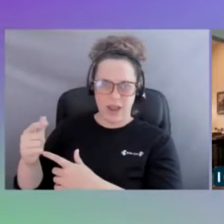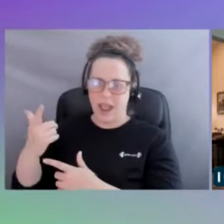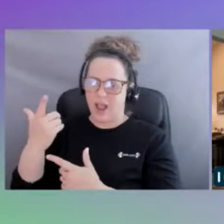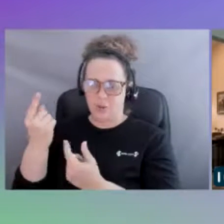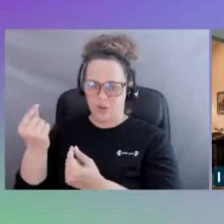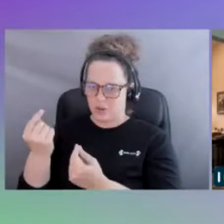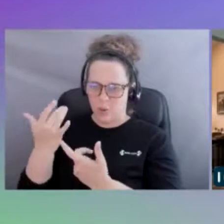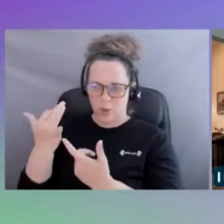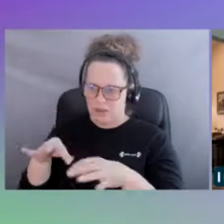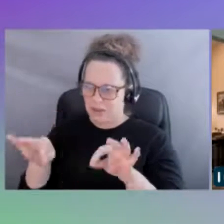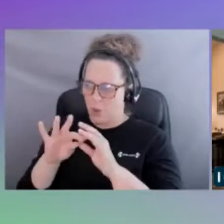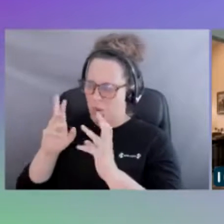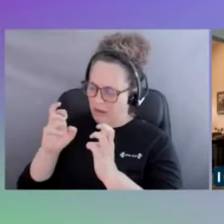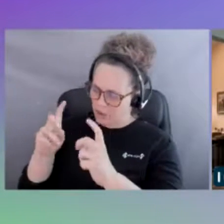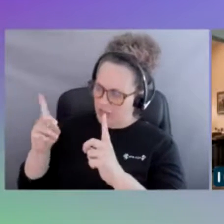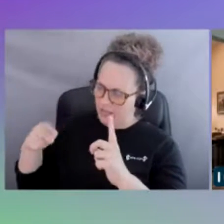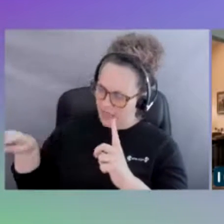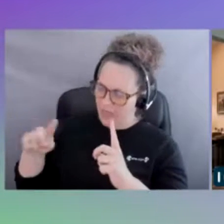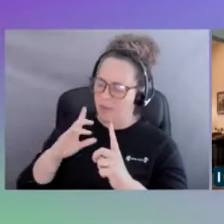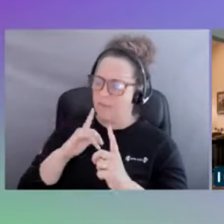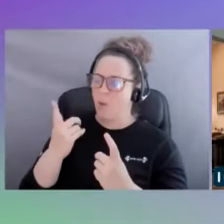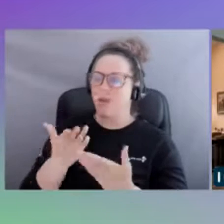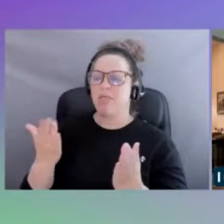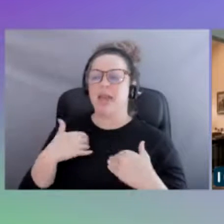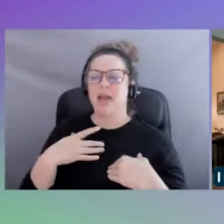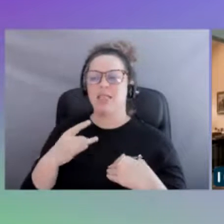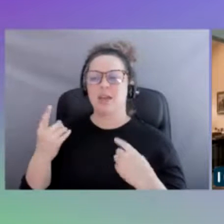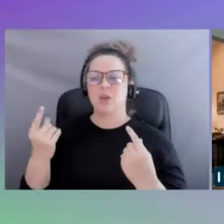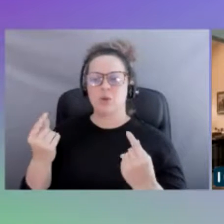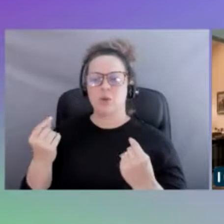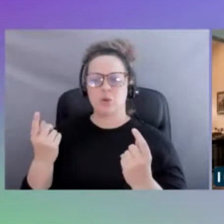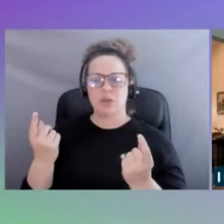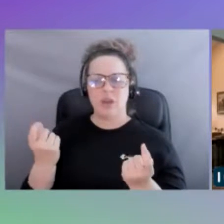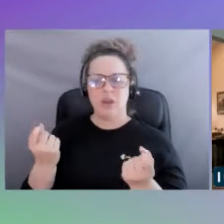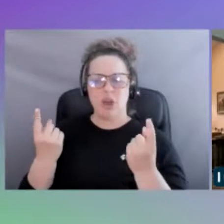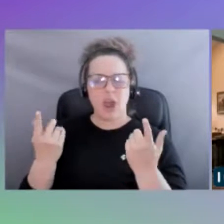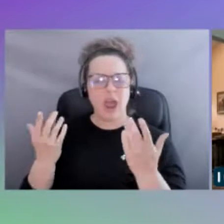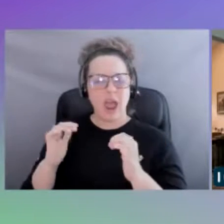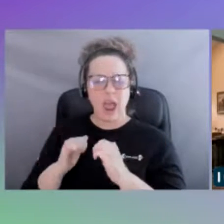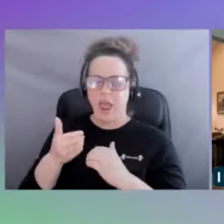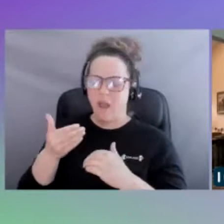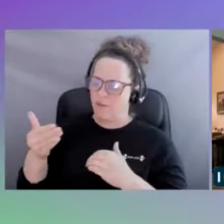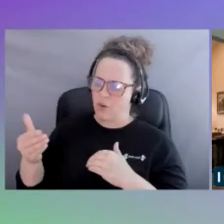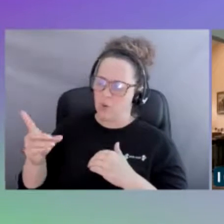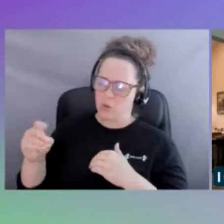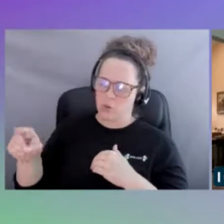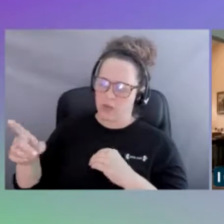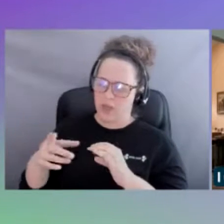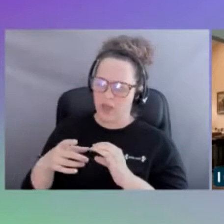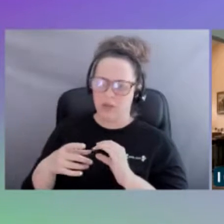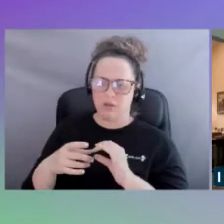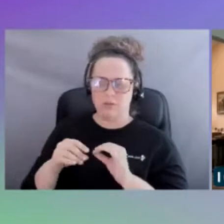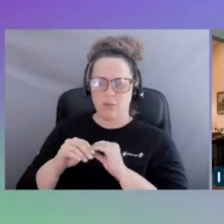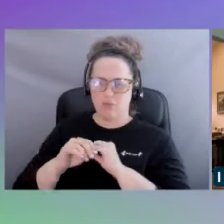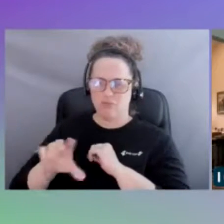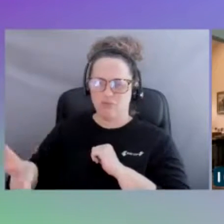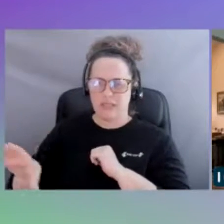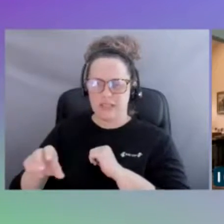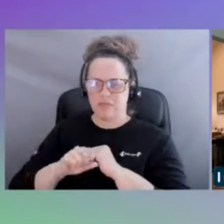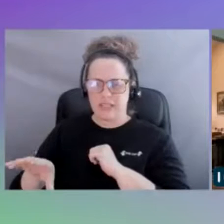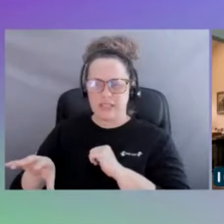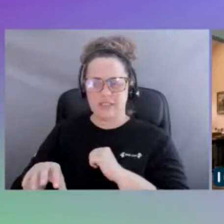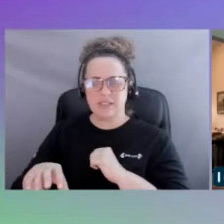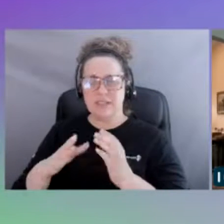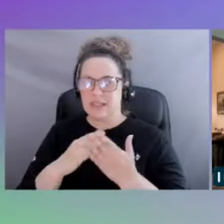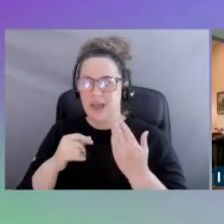so we had to educate them. And one of the things I like to do is understand, well, how frequently do they release? Because some organizations are